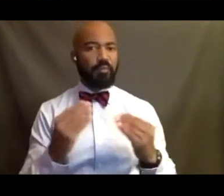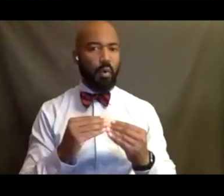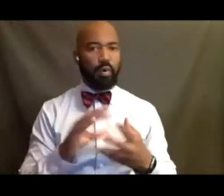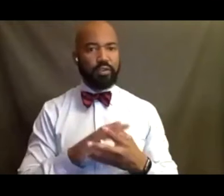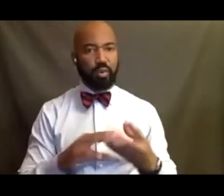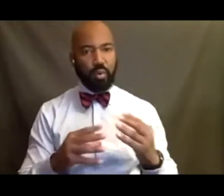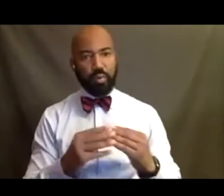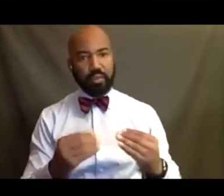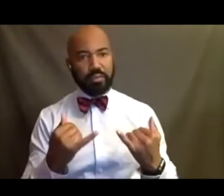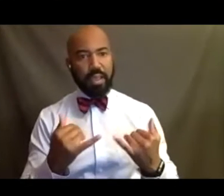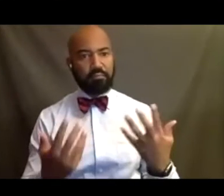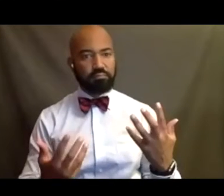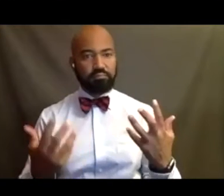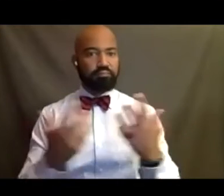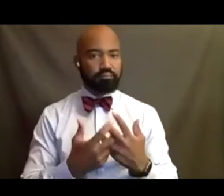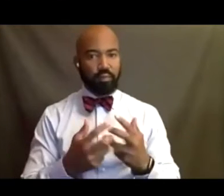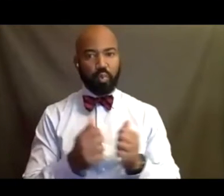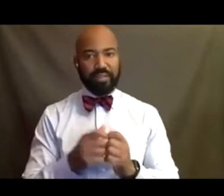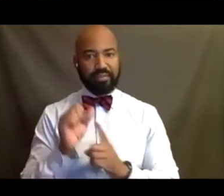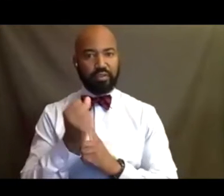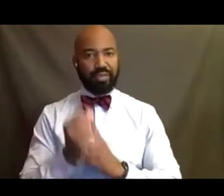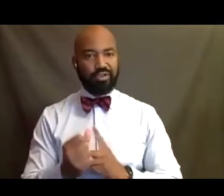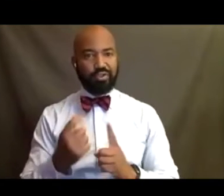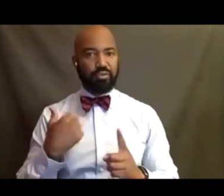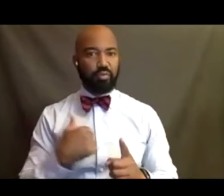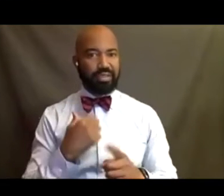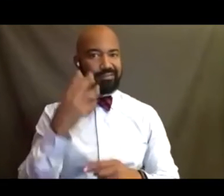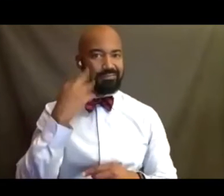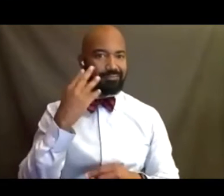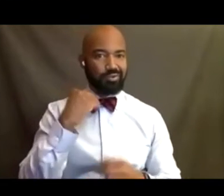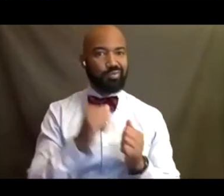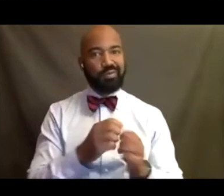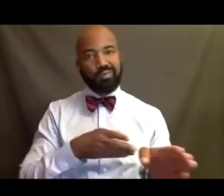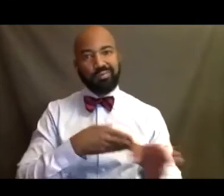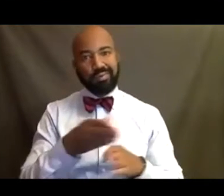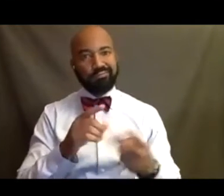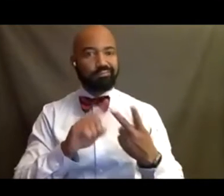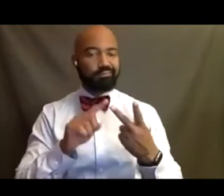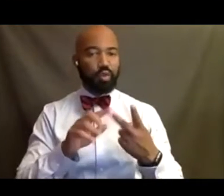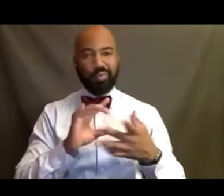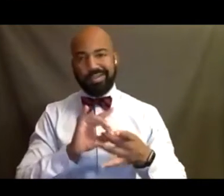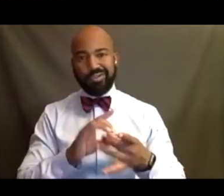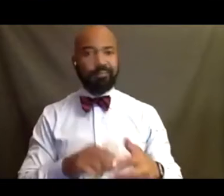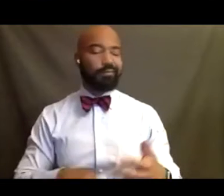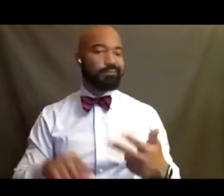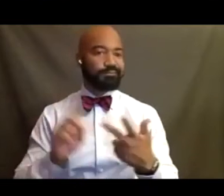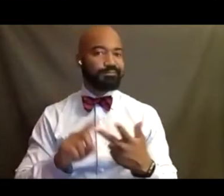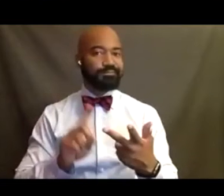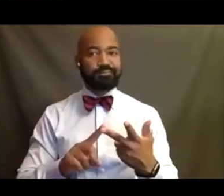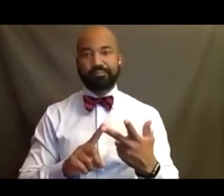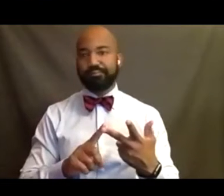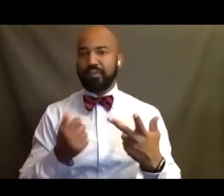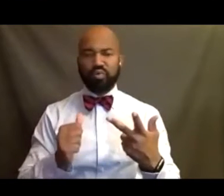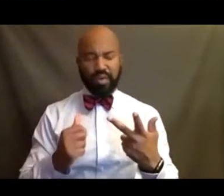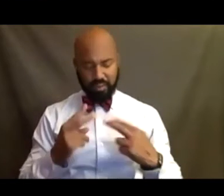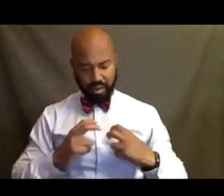are really fitting to situations that we go through, whether career-wise, whether relationship-wise, rather just us trying to find